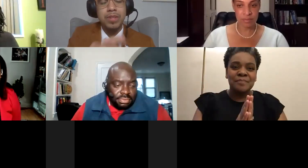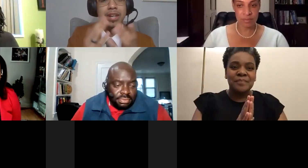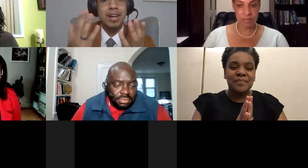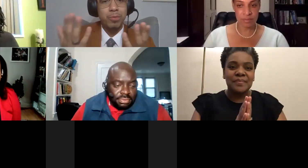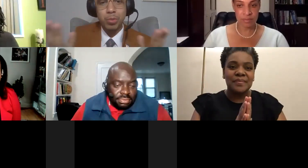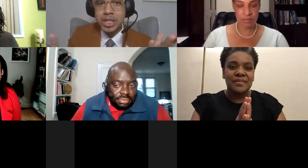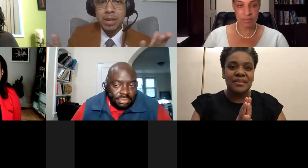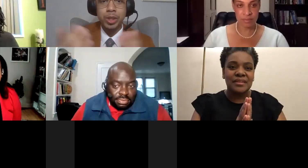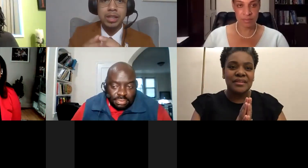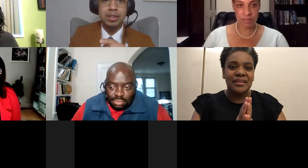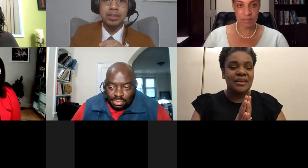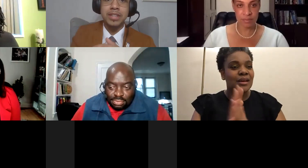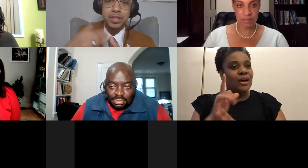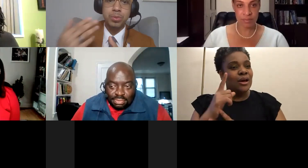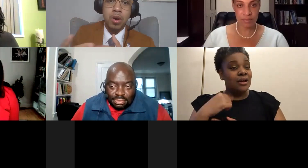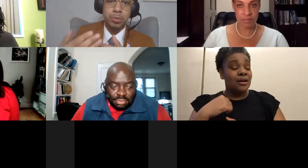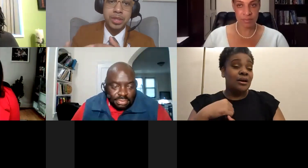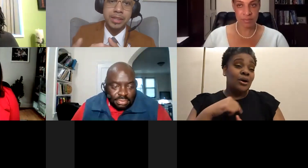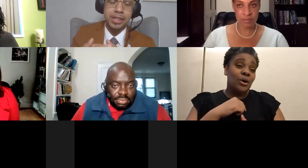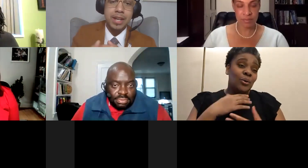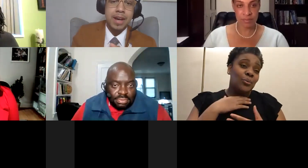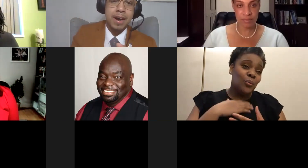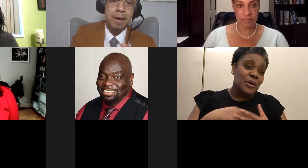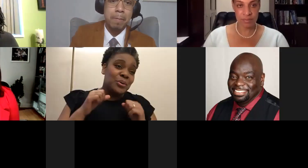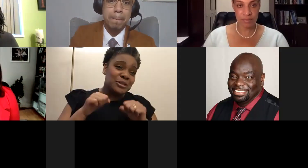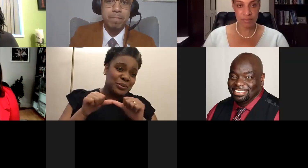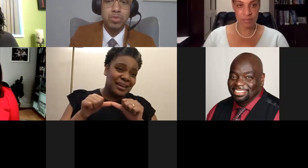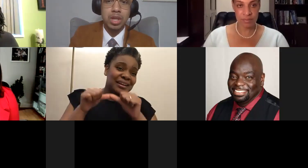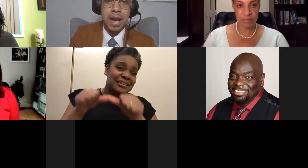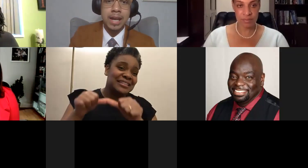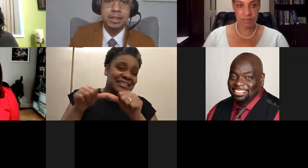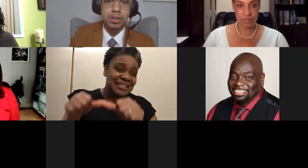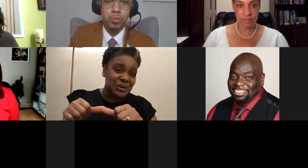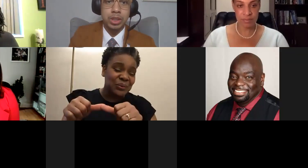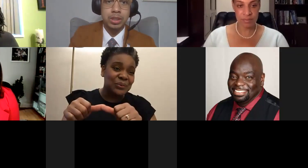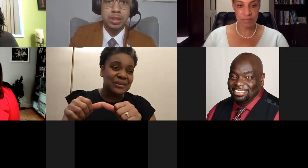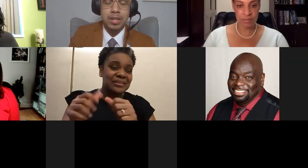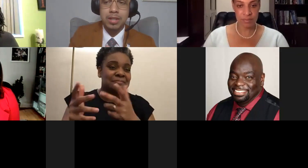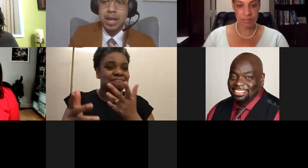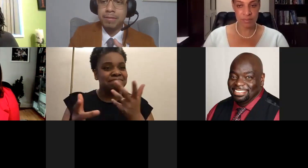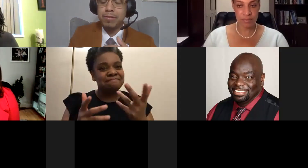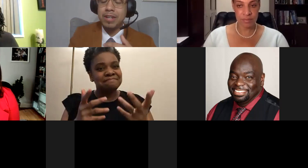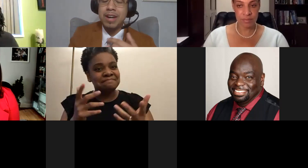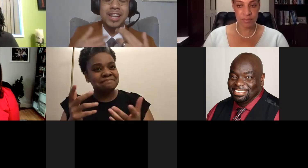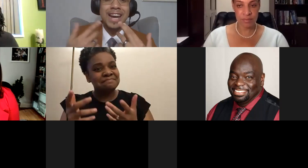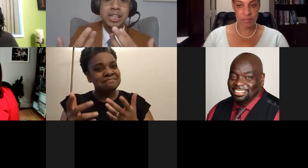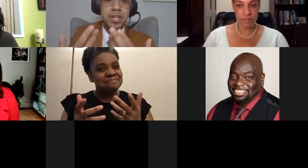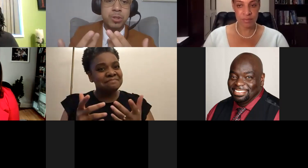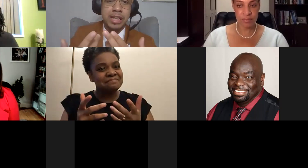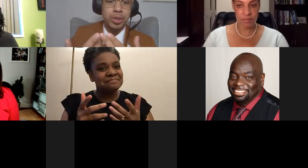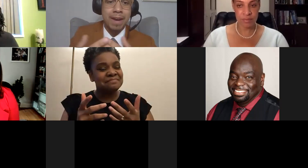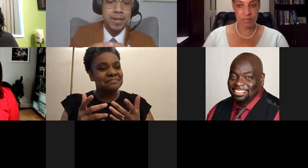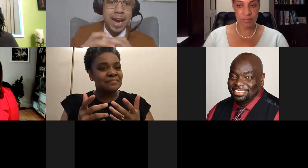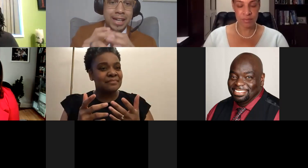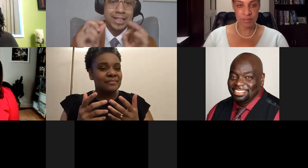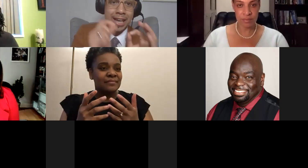So we wish that we can continue on with this, as we have lots of issues